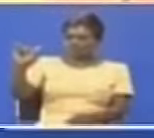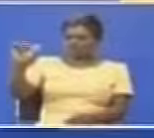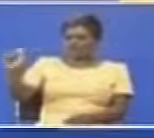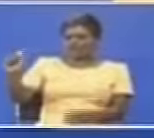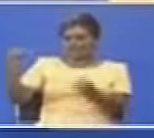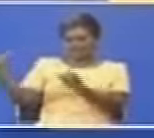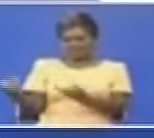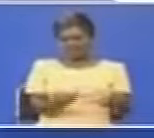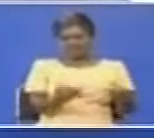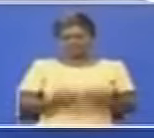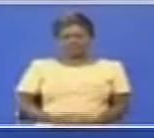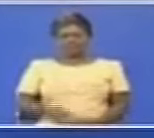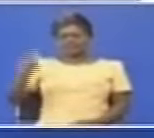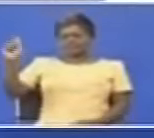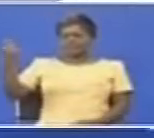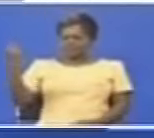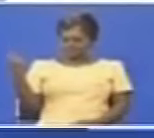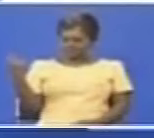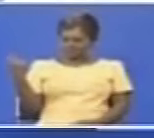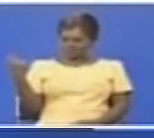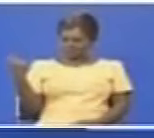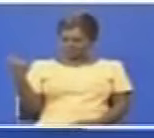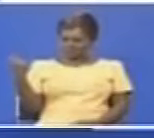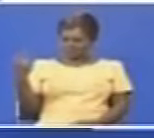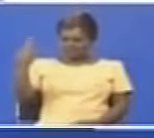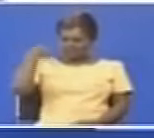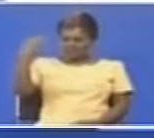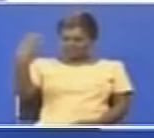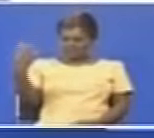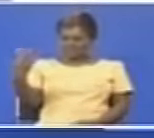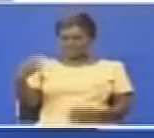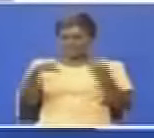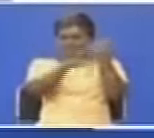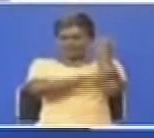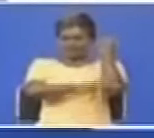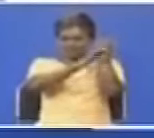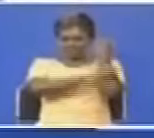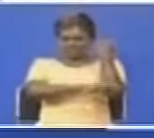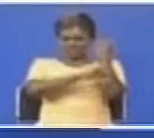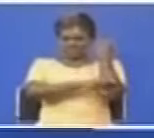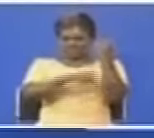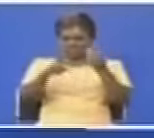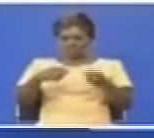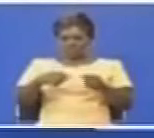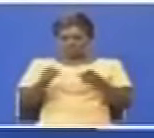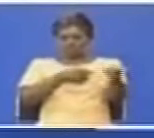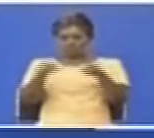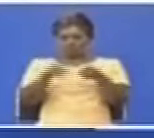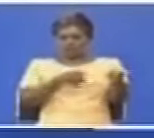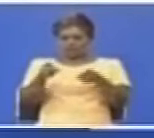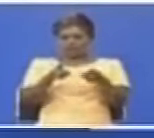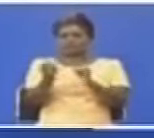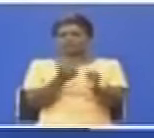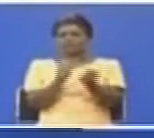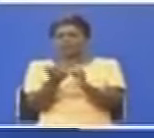Tergat. Kenya is not only a country of tourism, it's also a country of